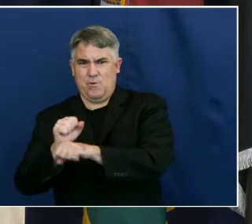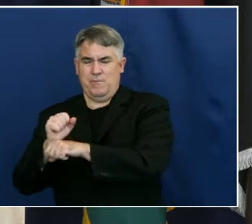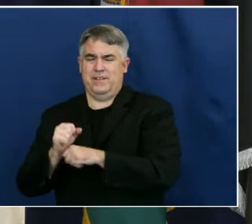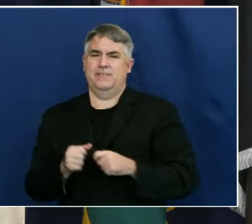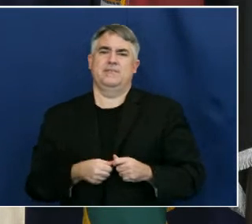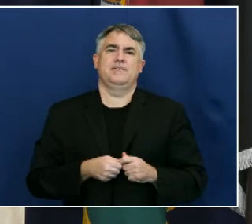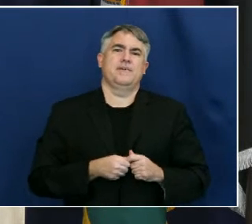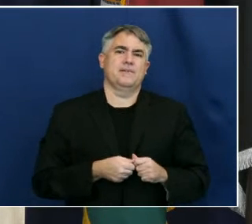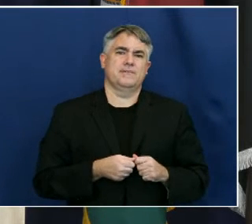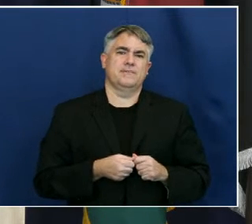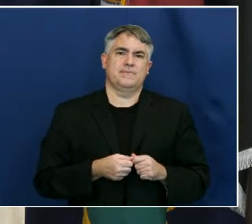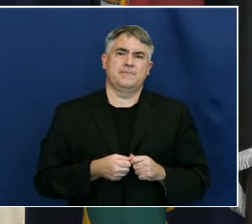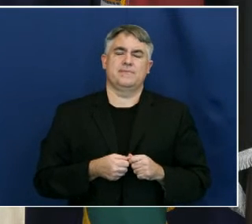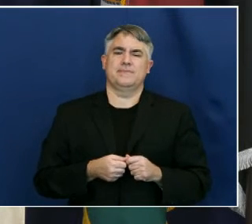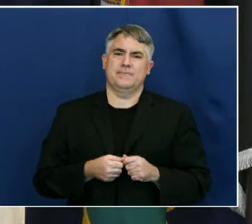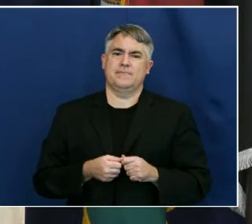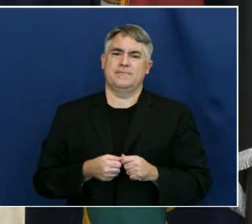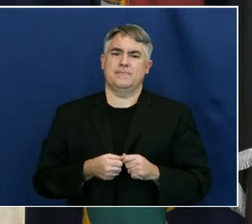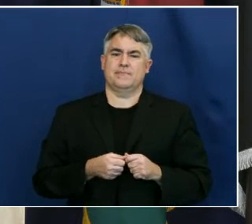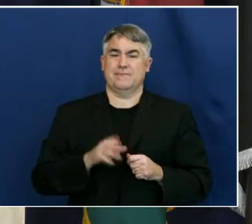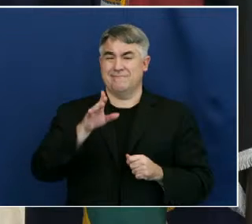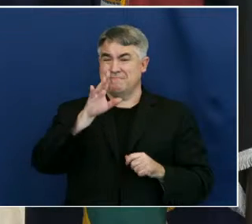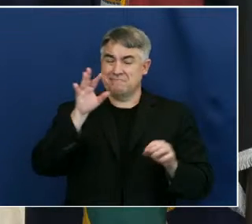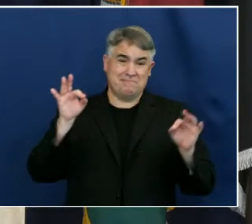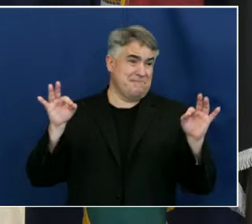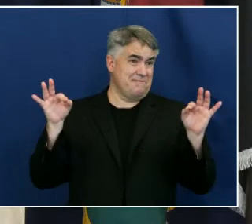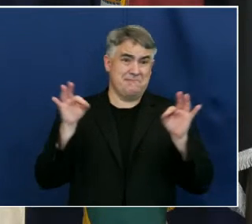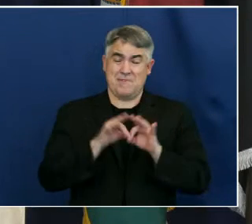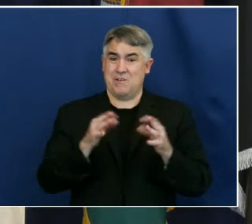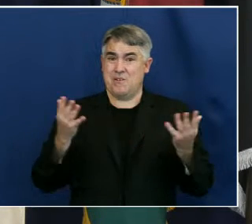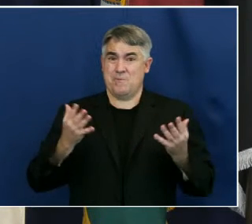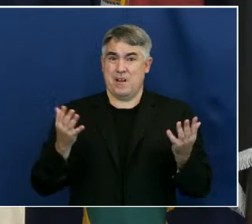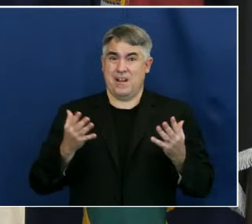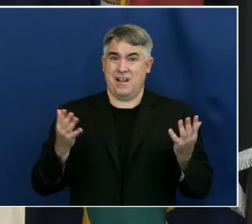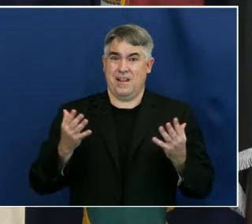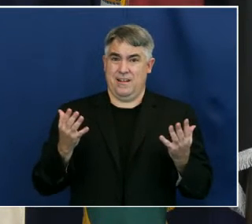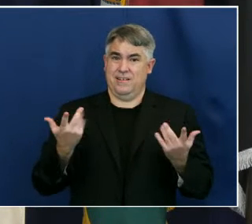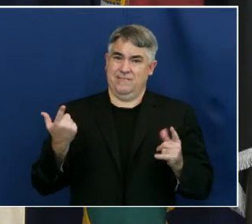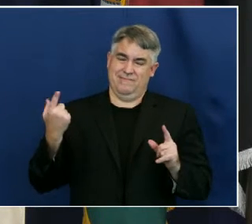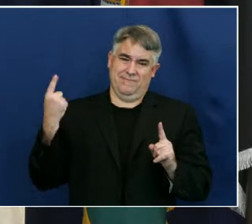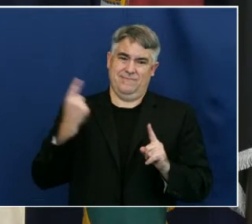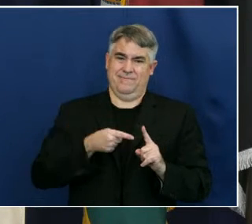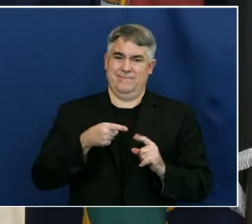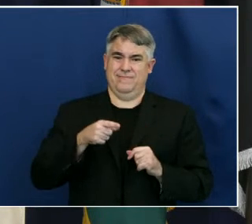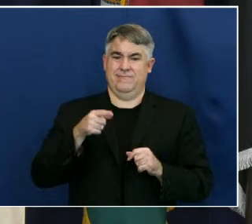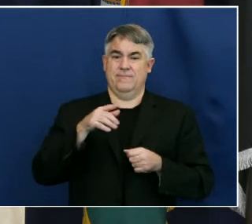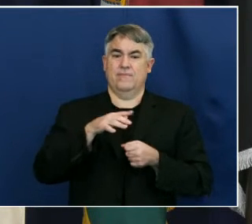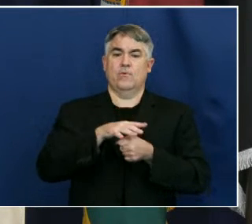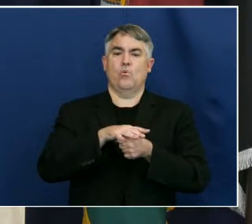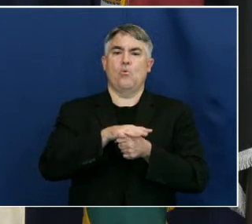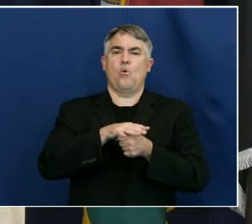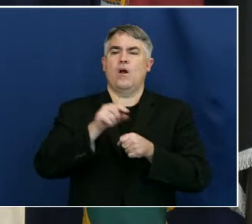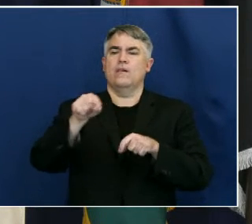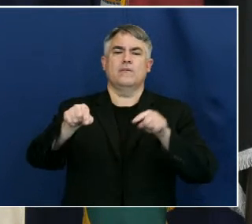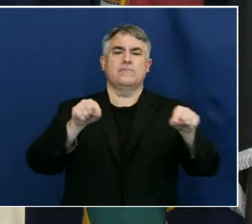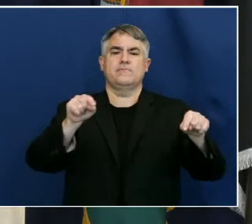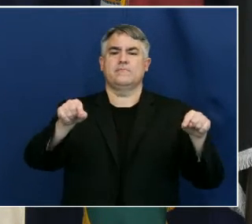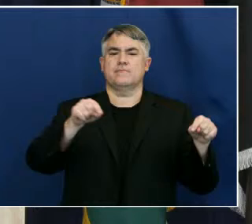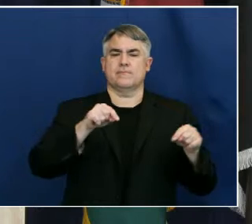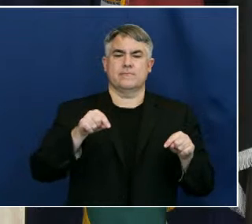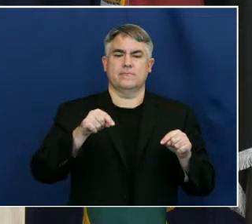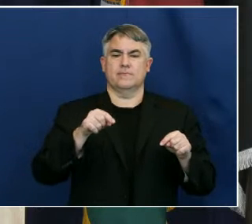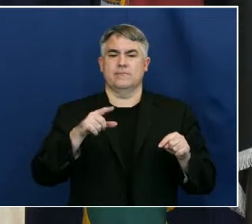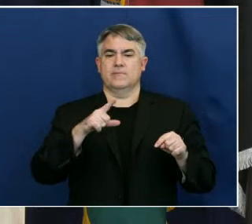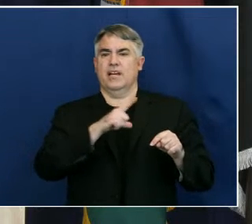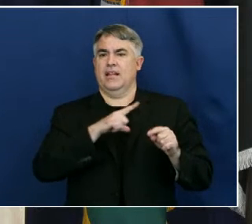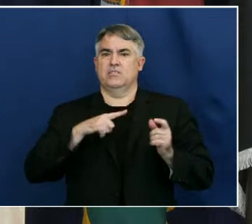And what's really critical, I think, and I want to give a shout out to some of the local legislators, including my Assembly